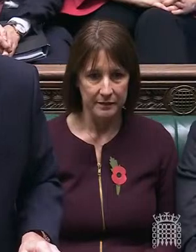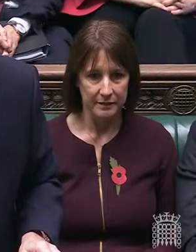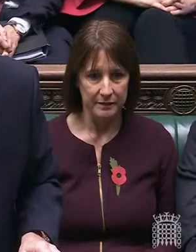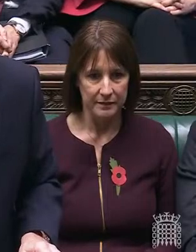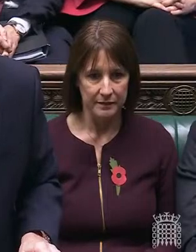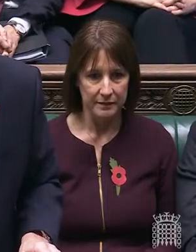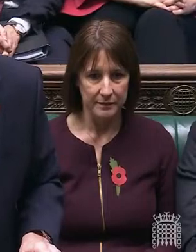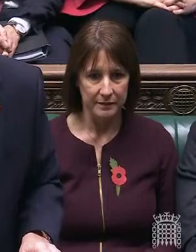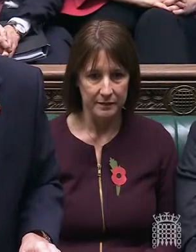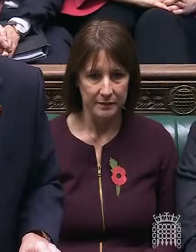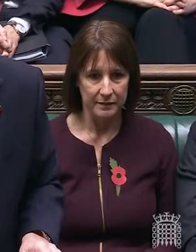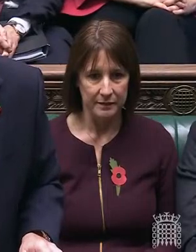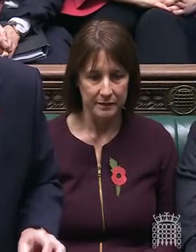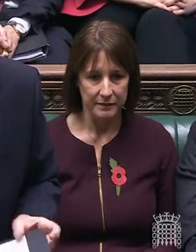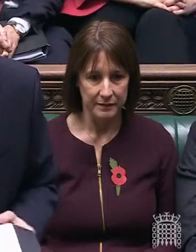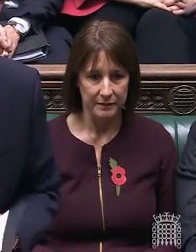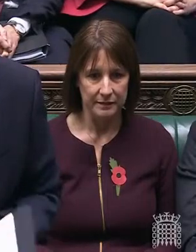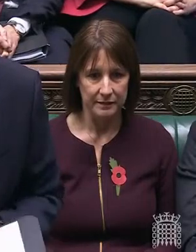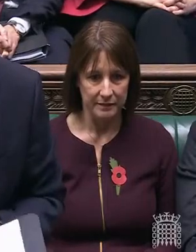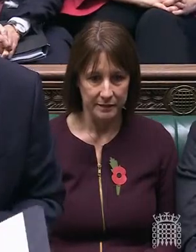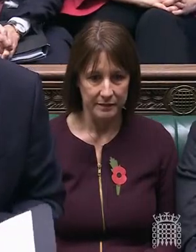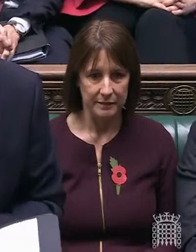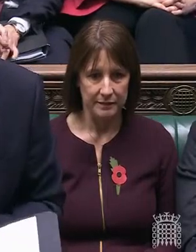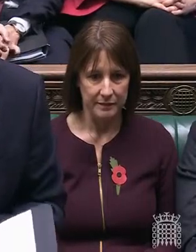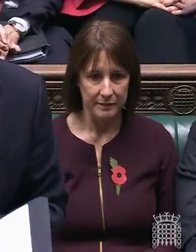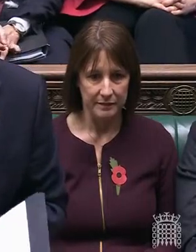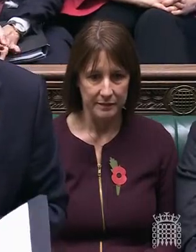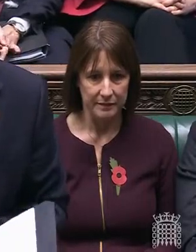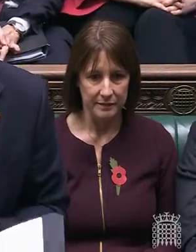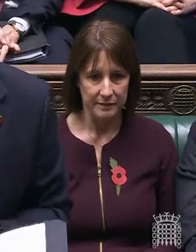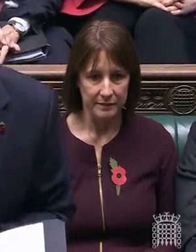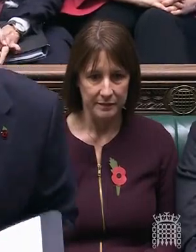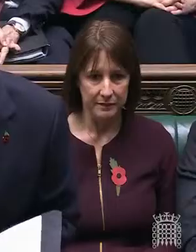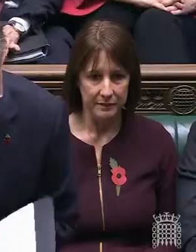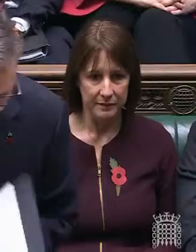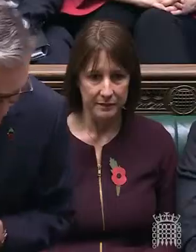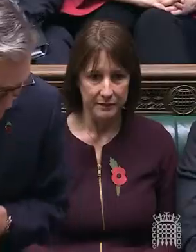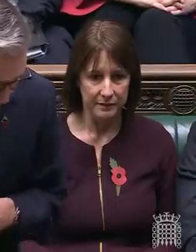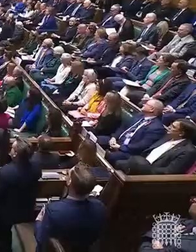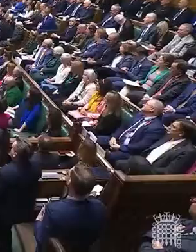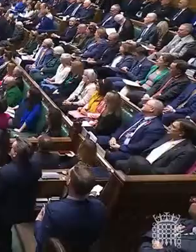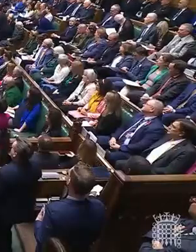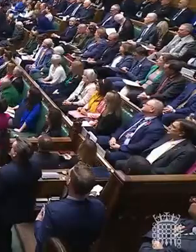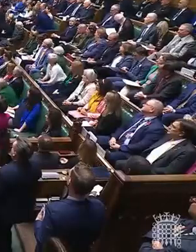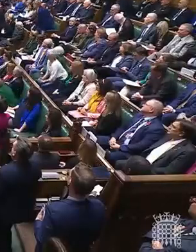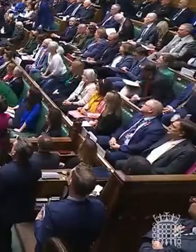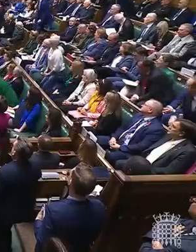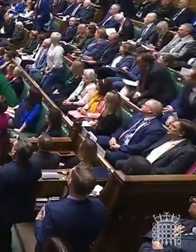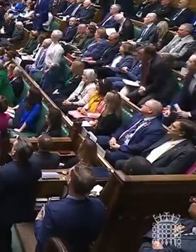pensioners will be better off seeing the increase in their pension they would have been under the party opposite.